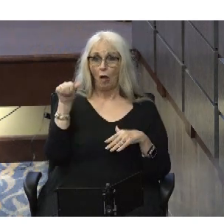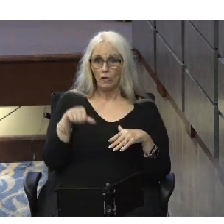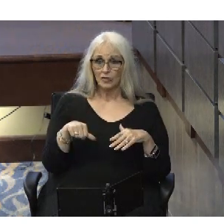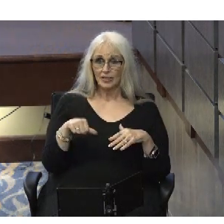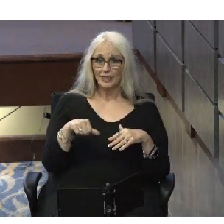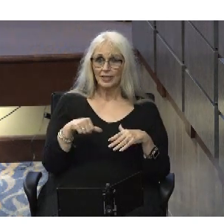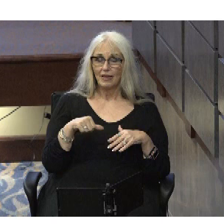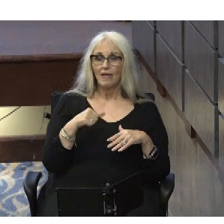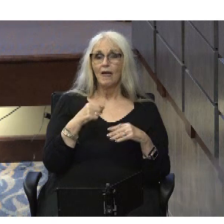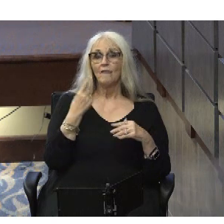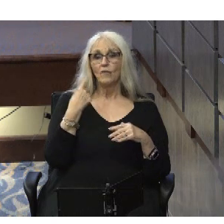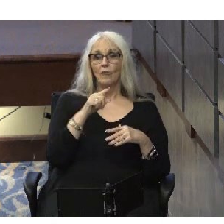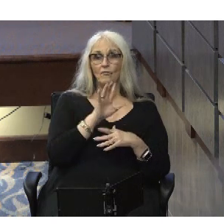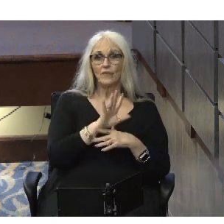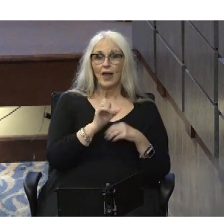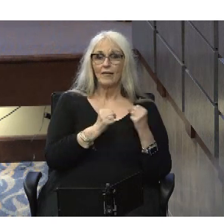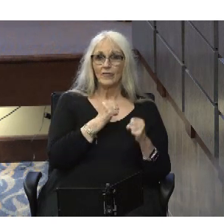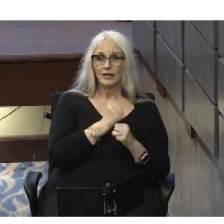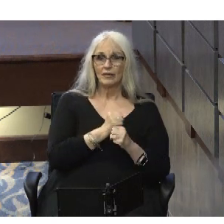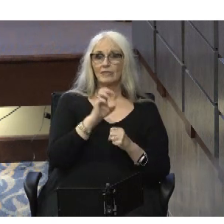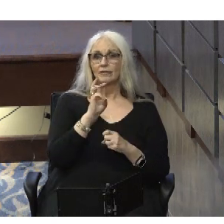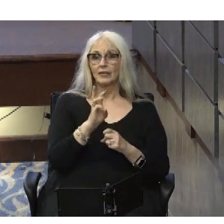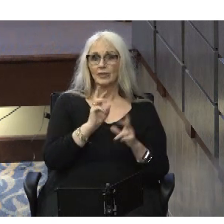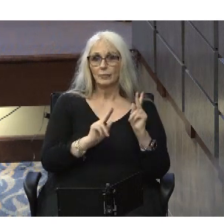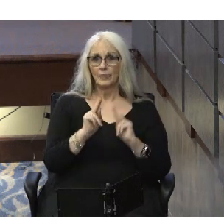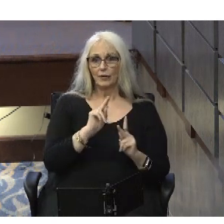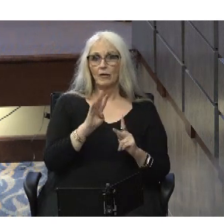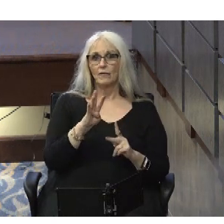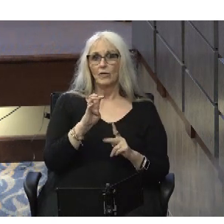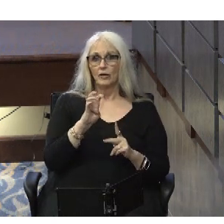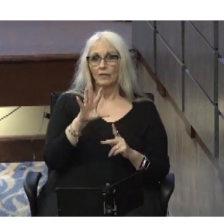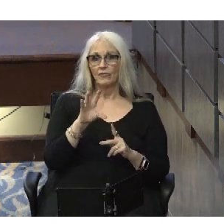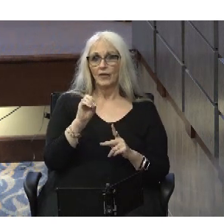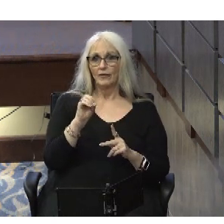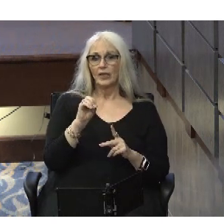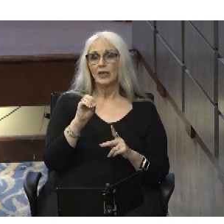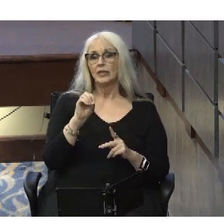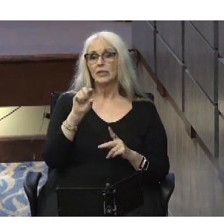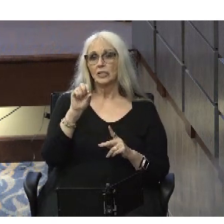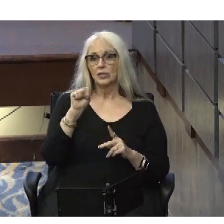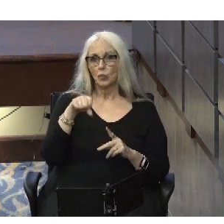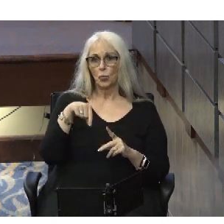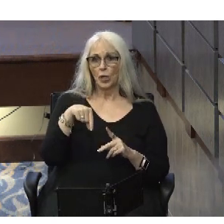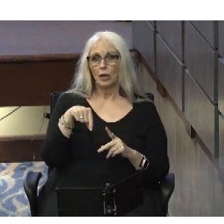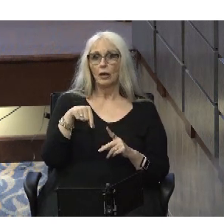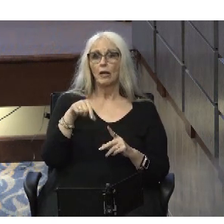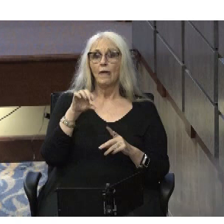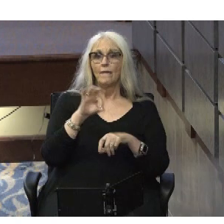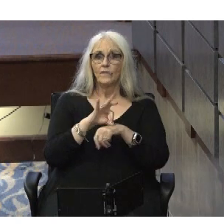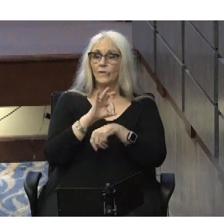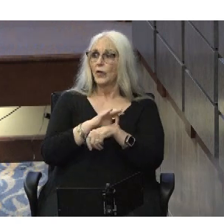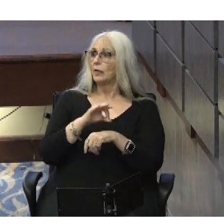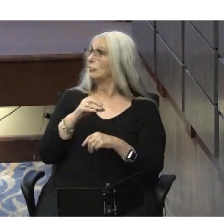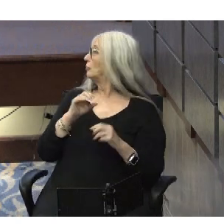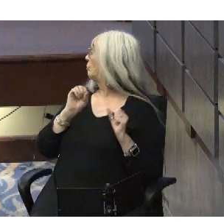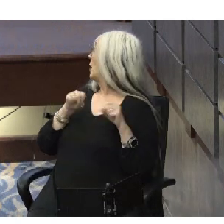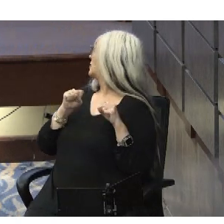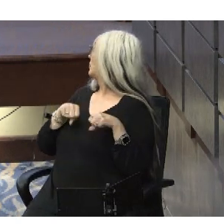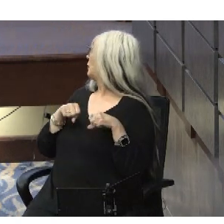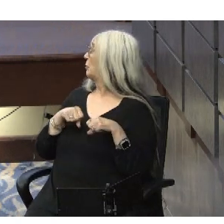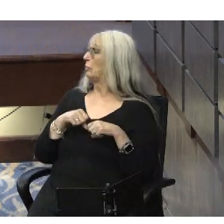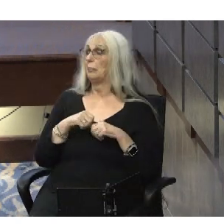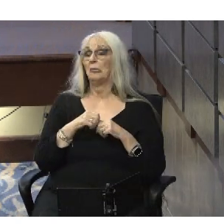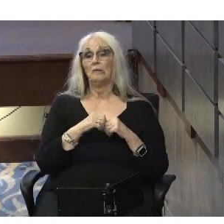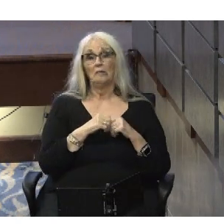over 5 years. Yes, 6 people living in a 450 square foot tiny home is possible. I wouldn't recommend it, but I guess it's